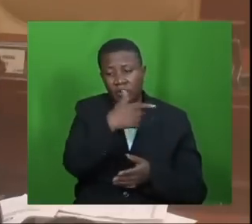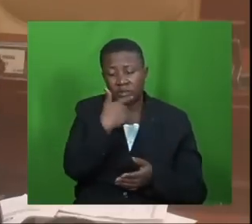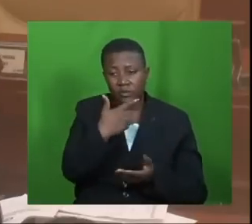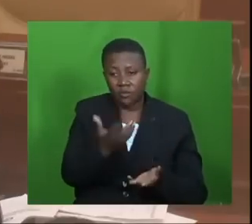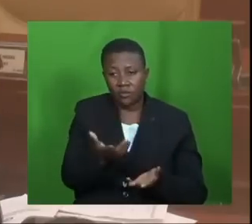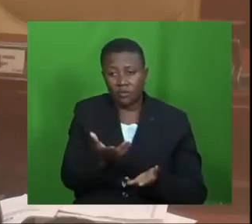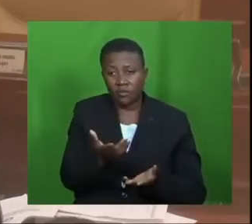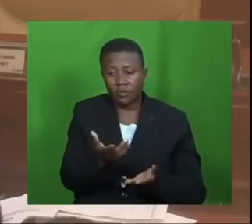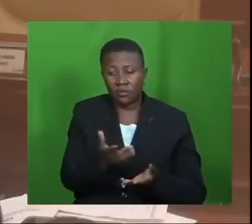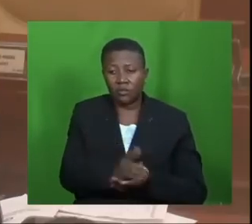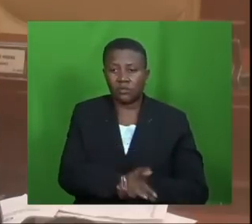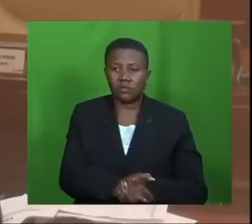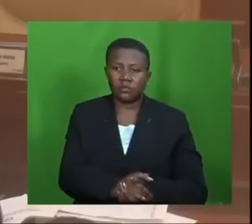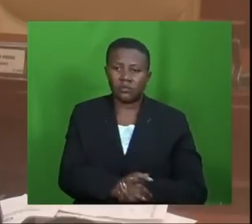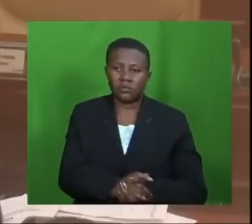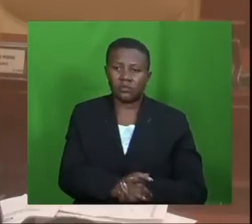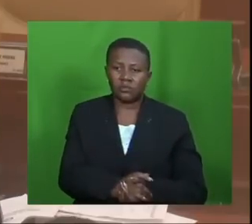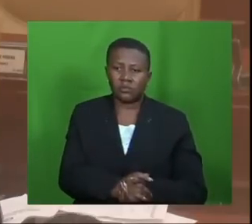high